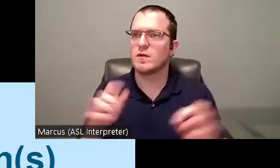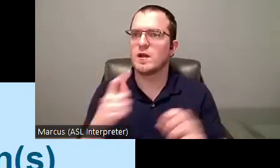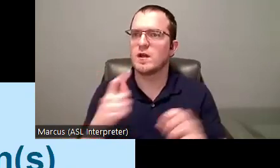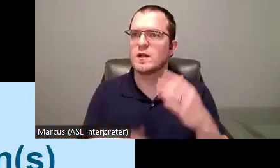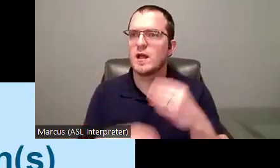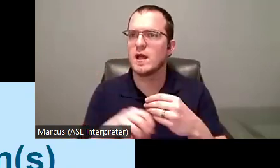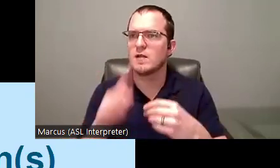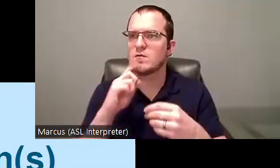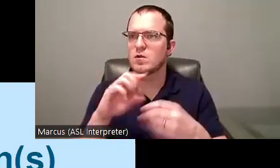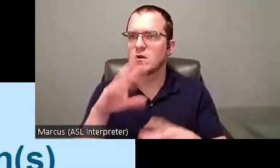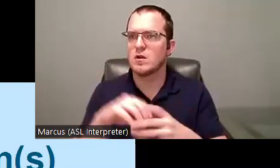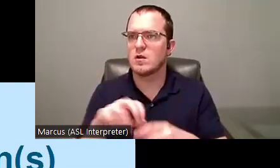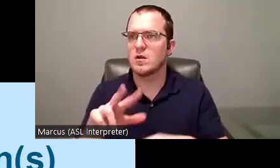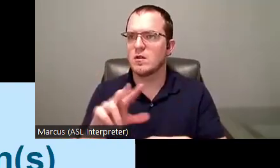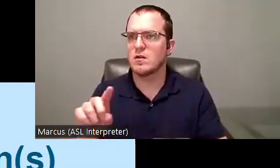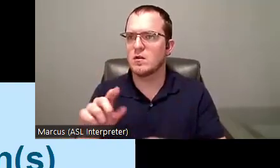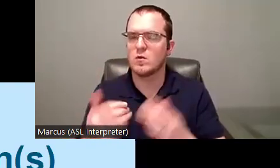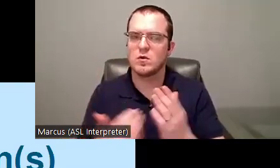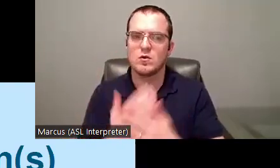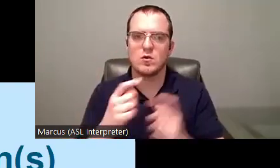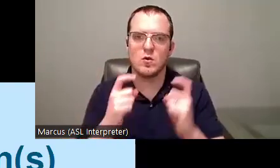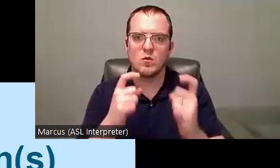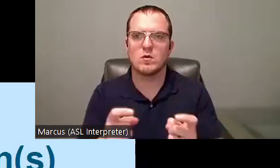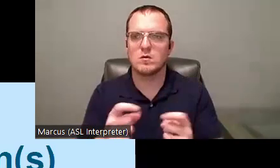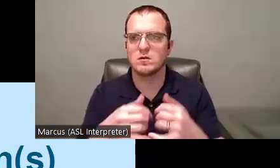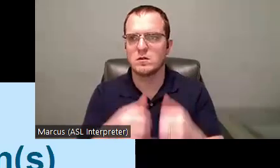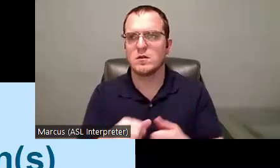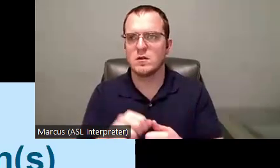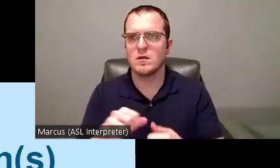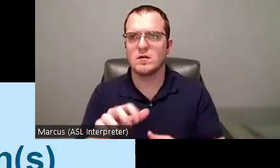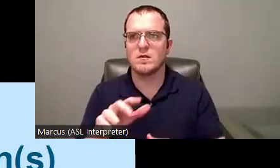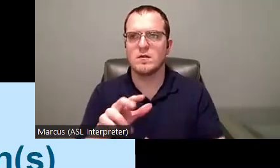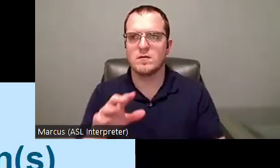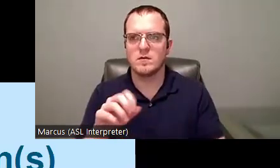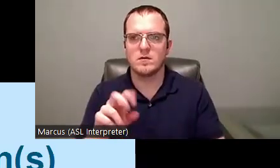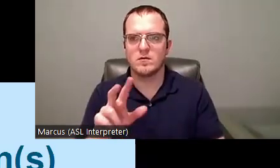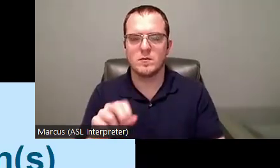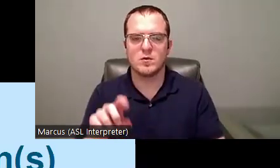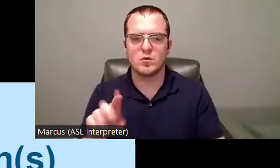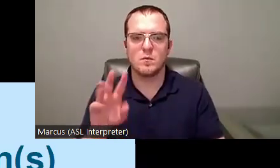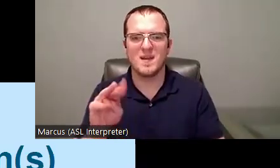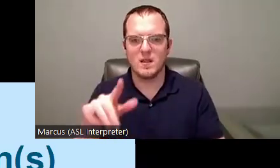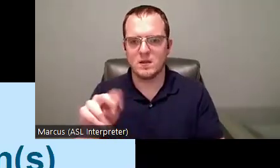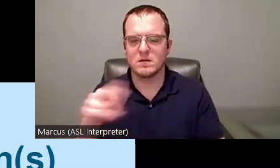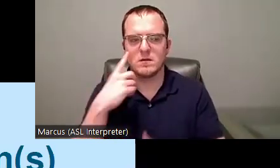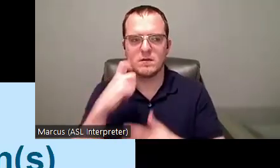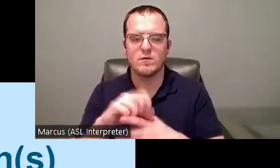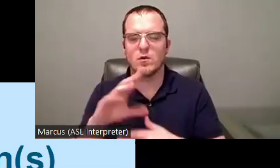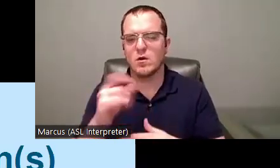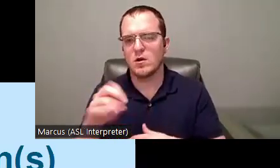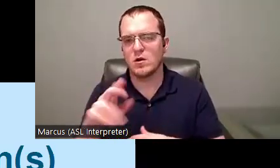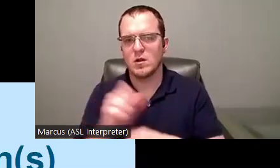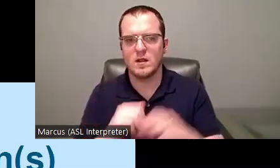that of the 31 new awards, that totals 43.2 million, as Director Carter mentioned. And because our